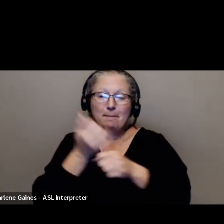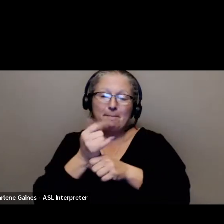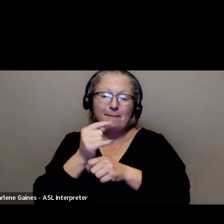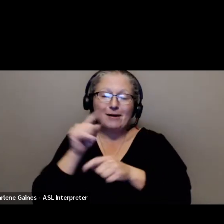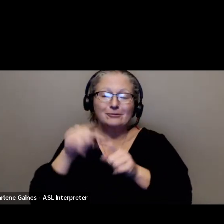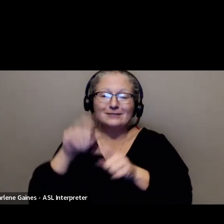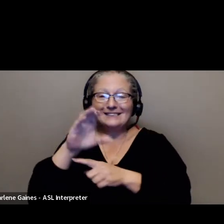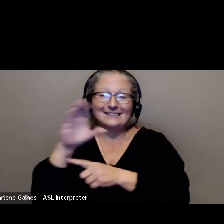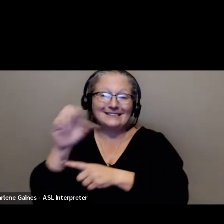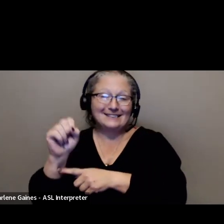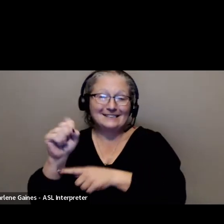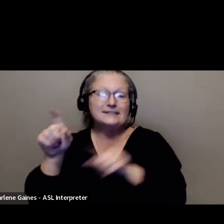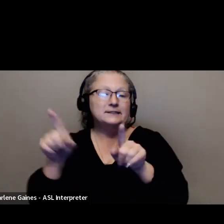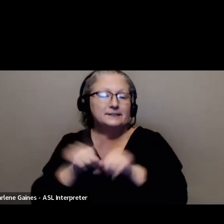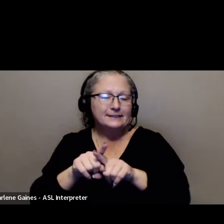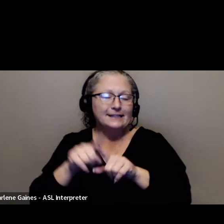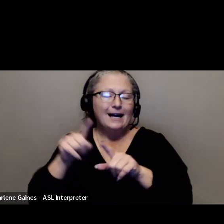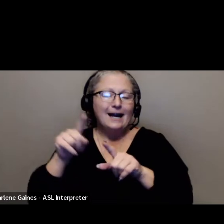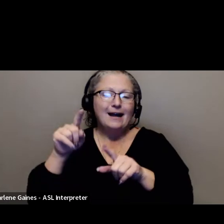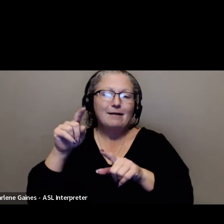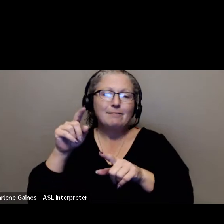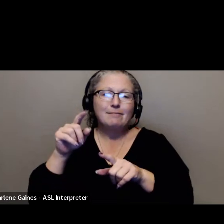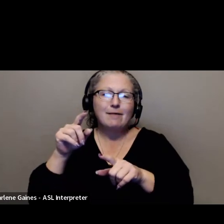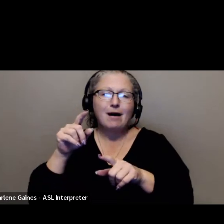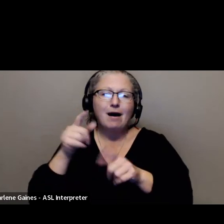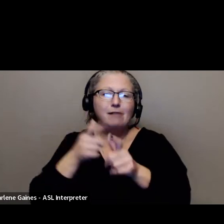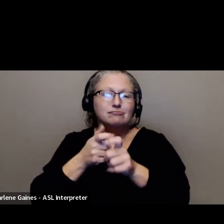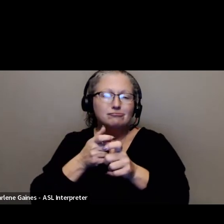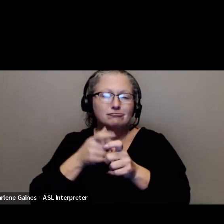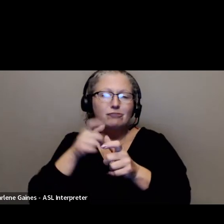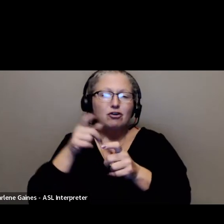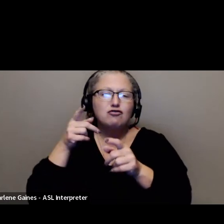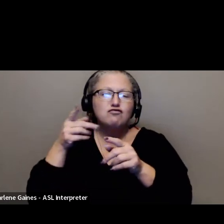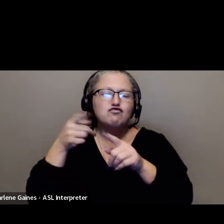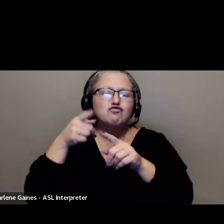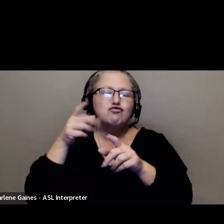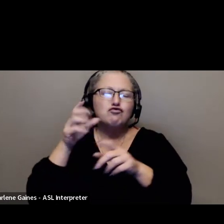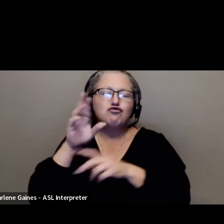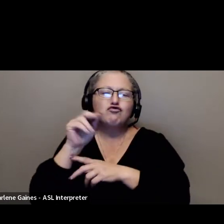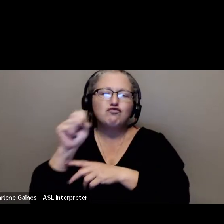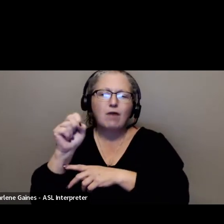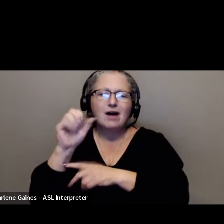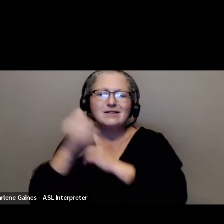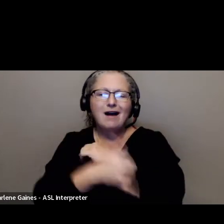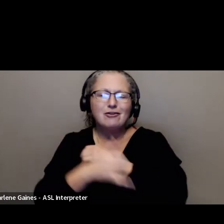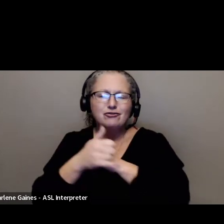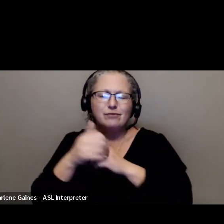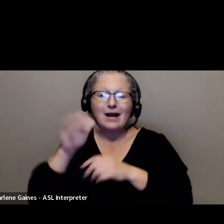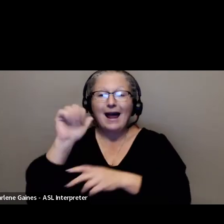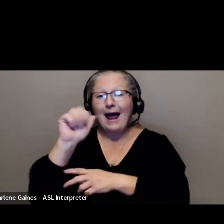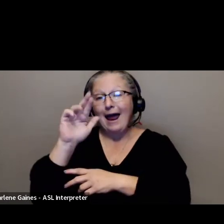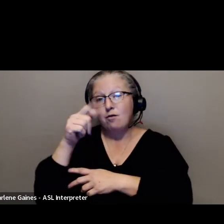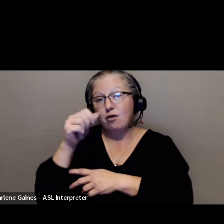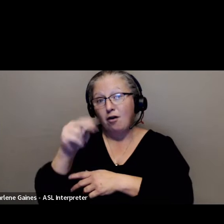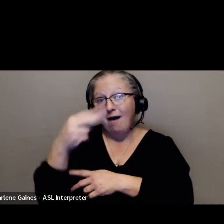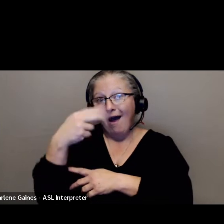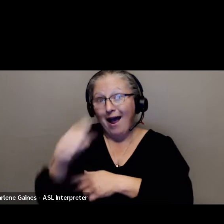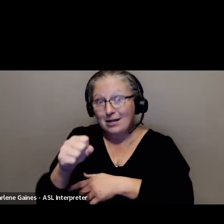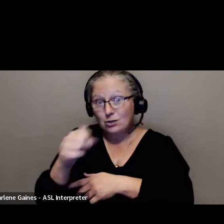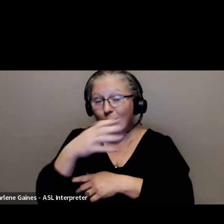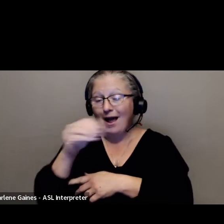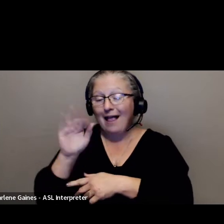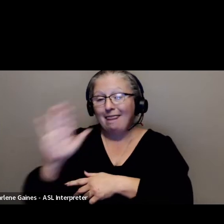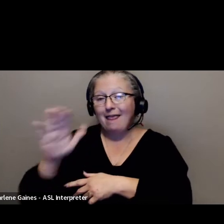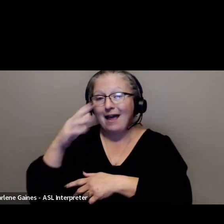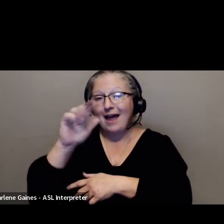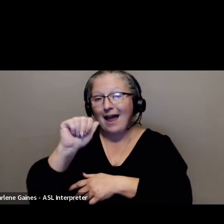CCS, and same thing with our cross country team. So we're going to go in order here with Aragon High School and their